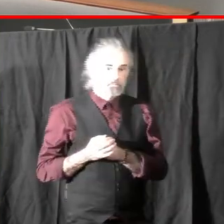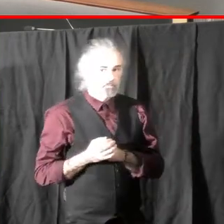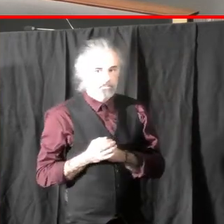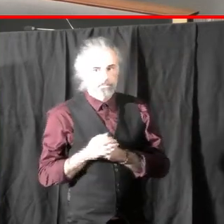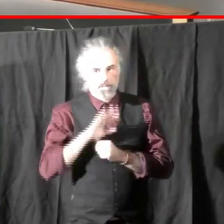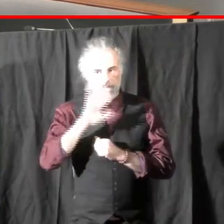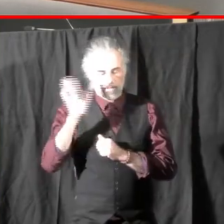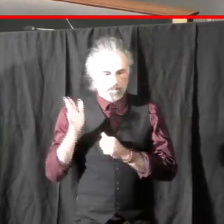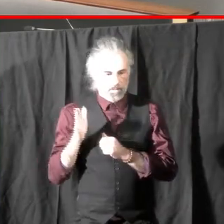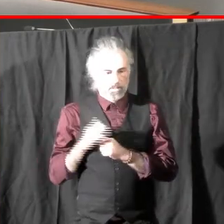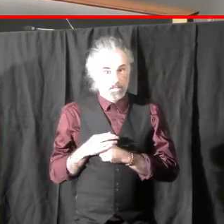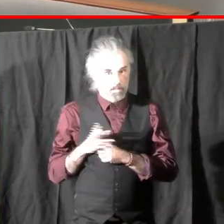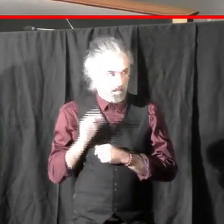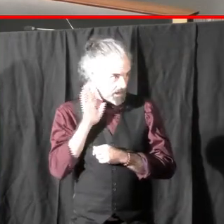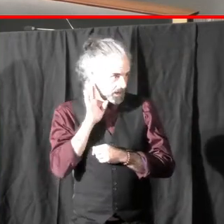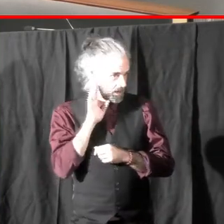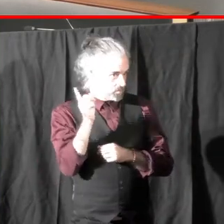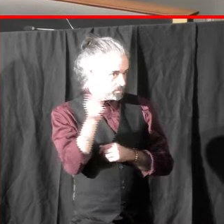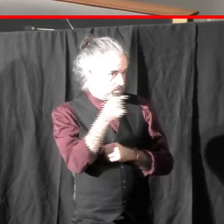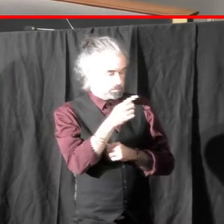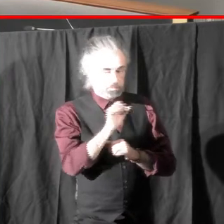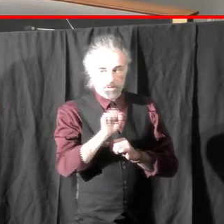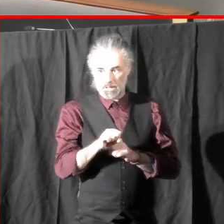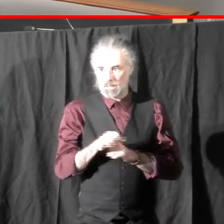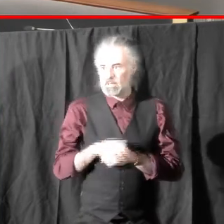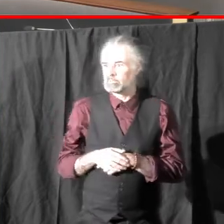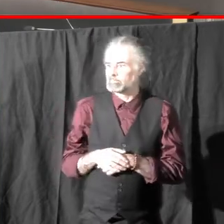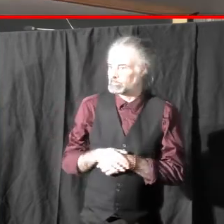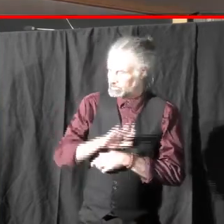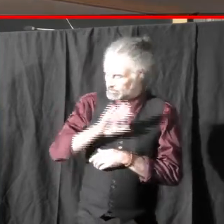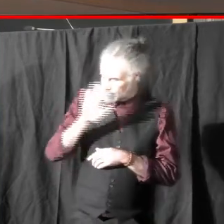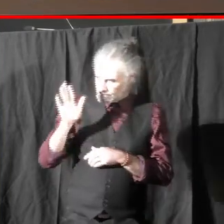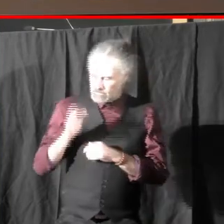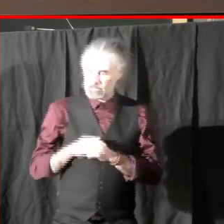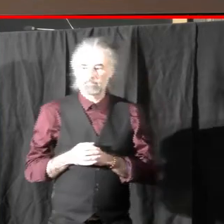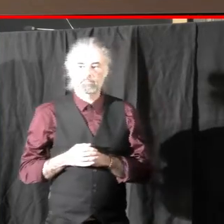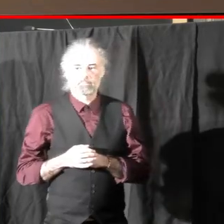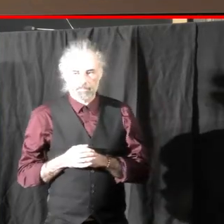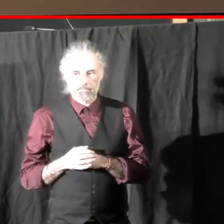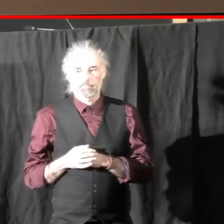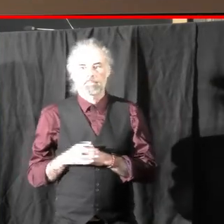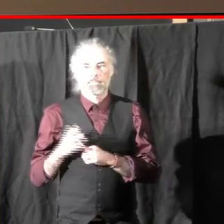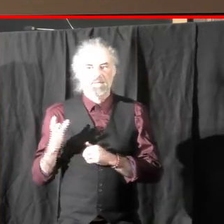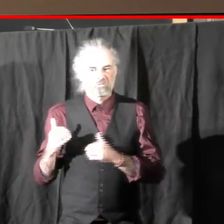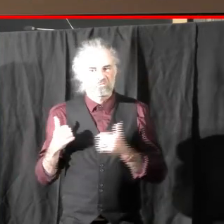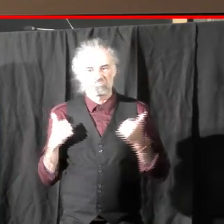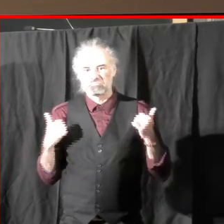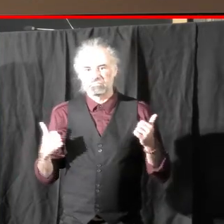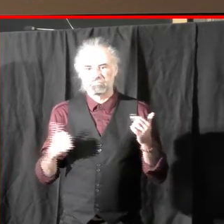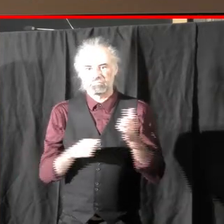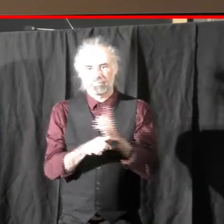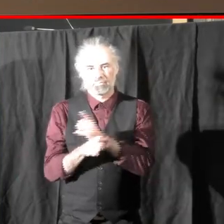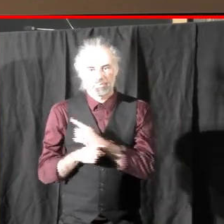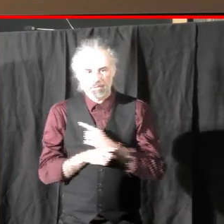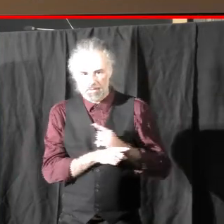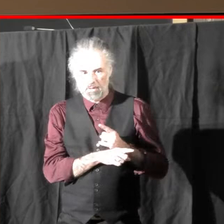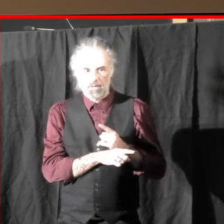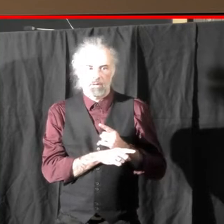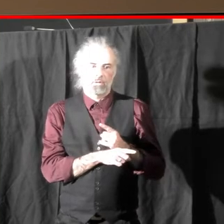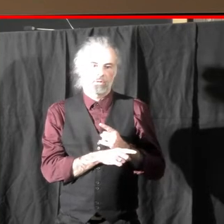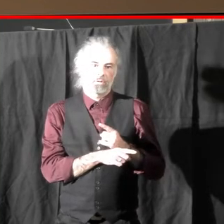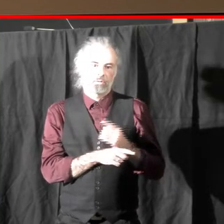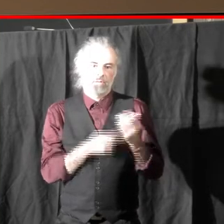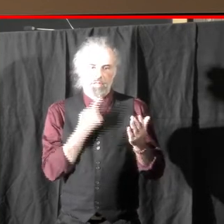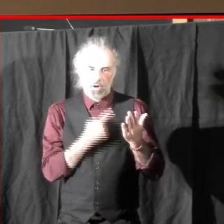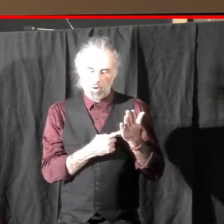Hello. Can we be heard? Beautiful. Hi, everybody. So these guys have been having a great conversation in the comments